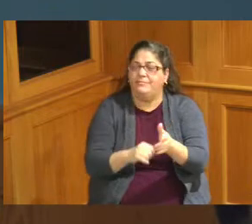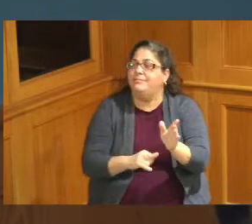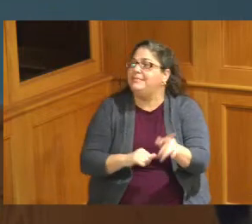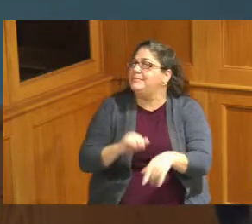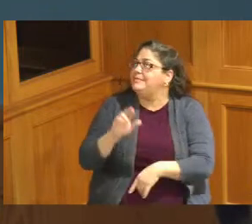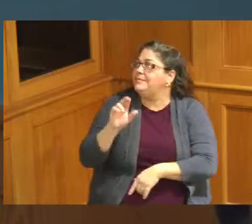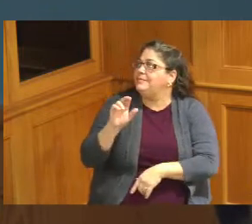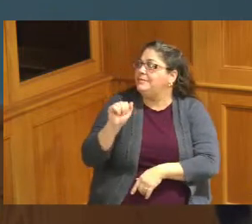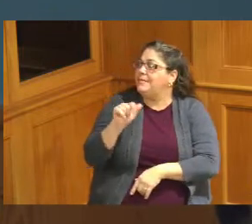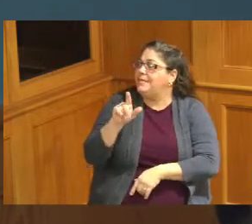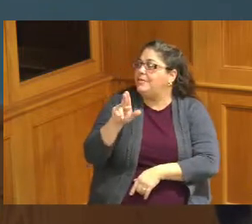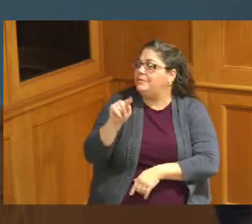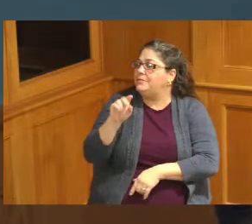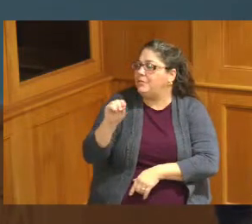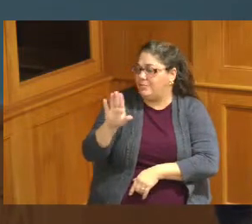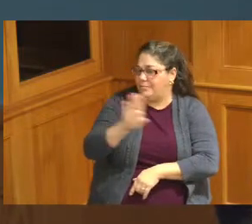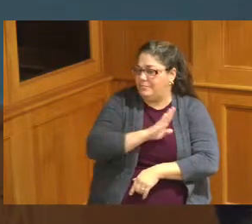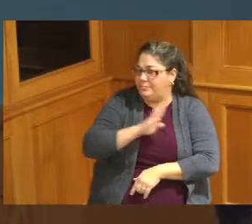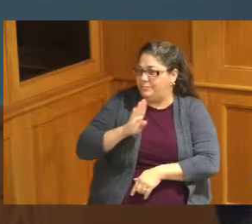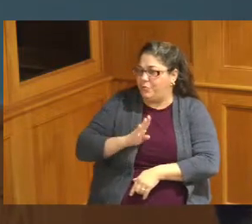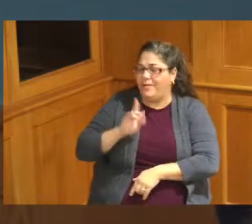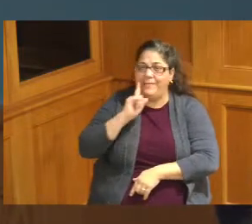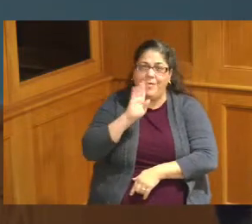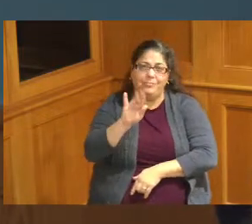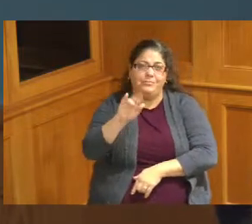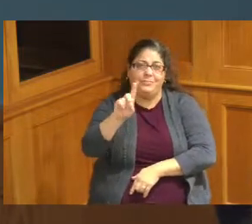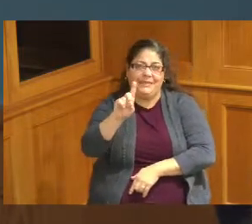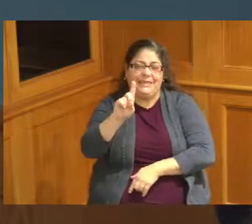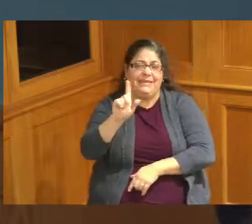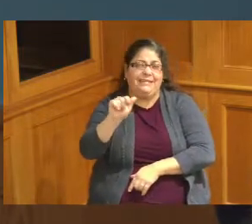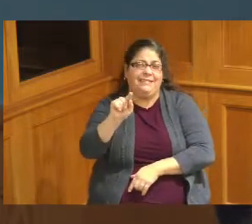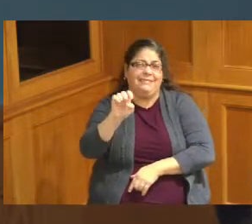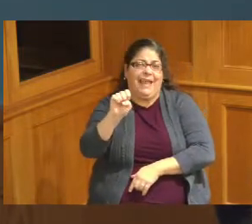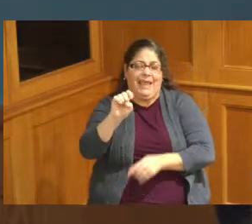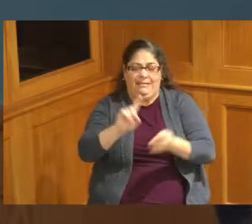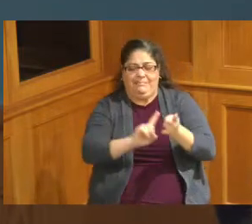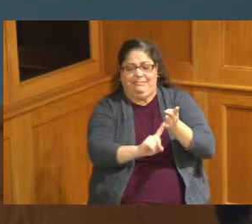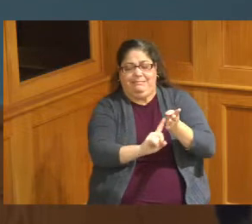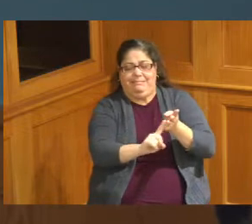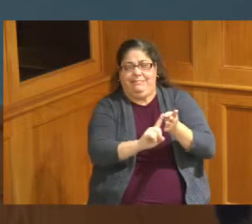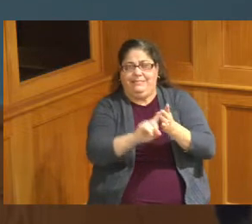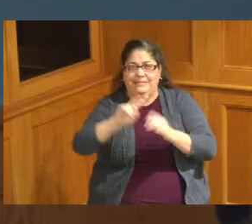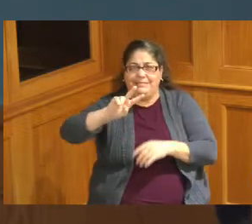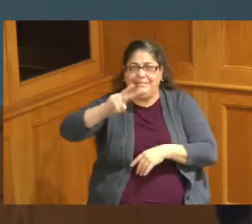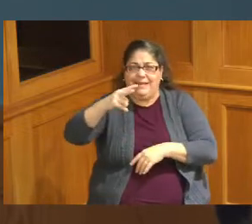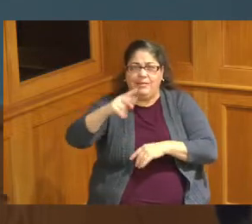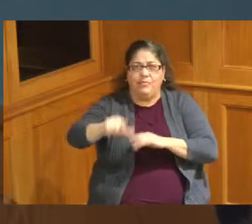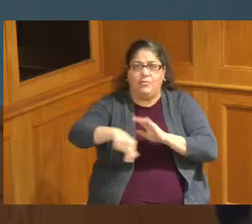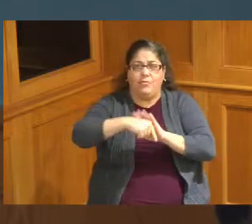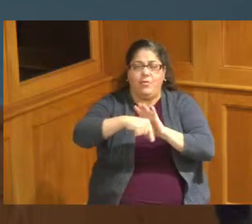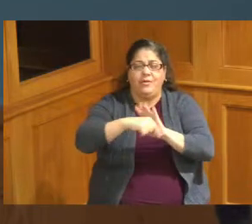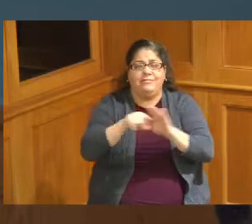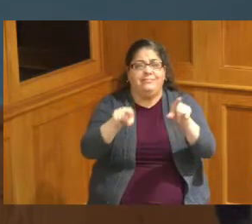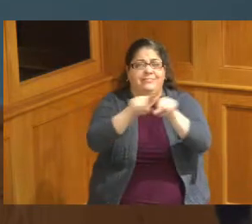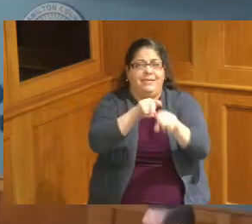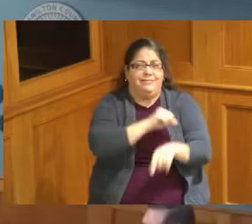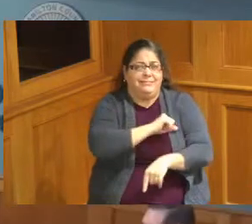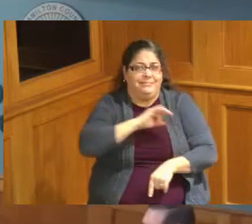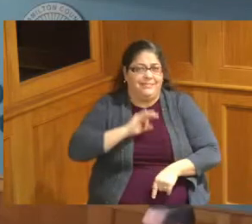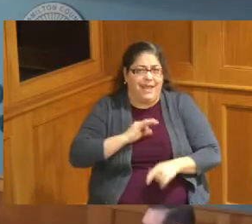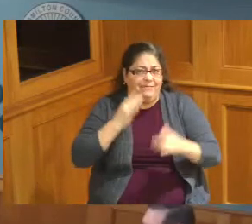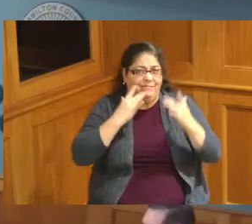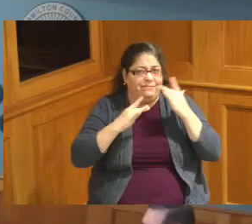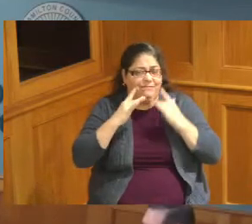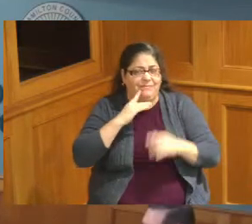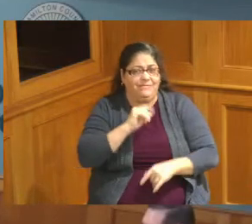is that the board is aware, that was, I think, bid out in late second quarter maybe. But again, the same staffing issue hit on that one, so we didn't